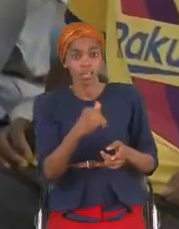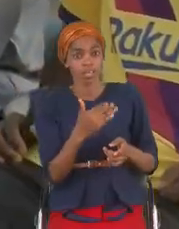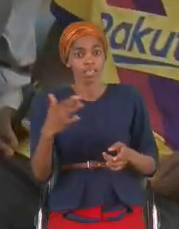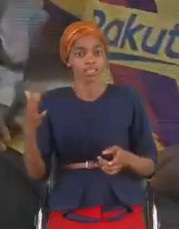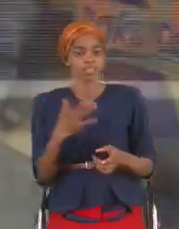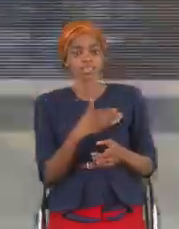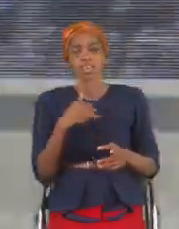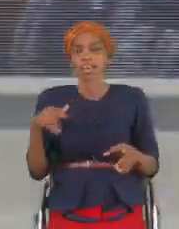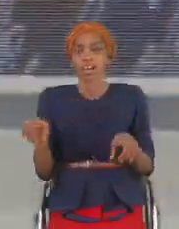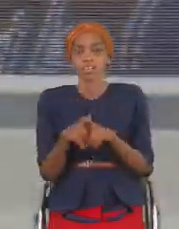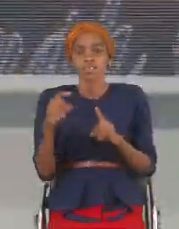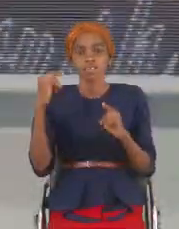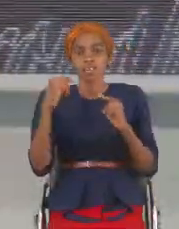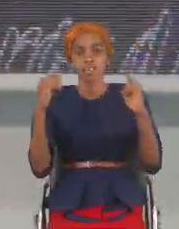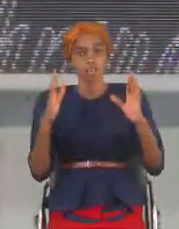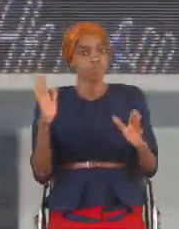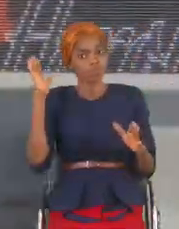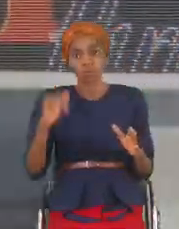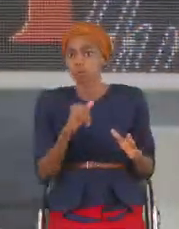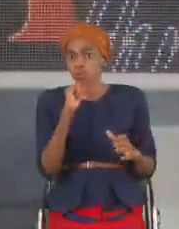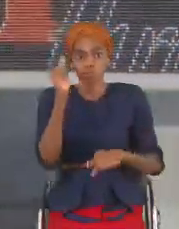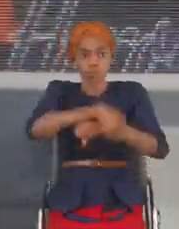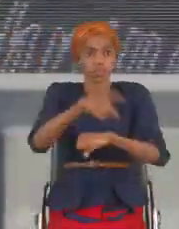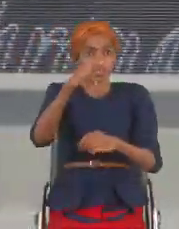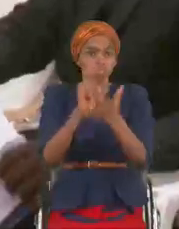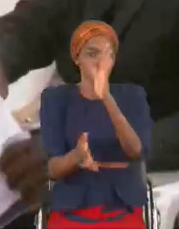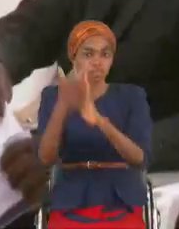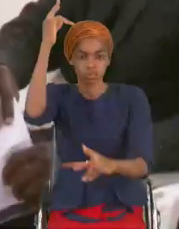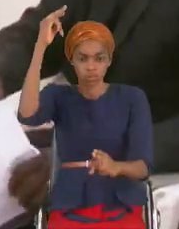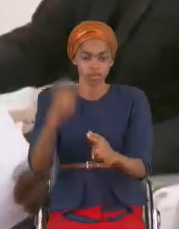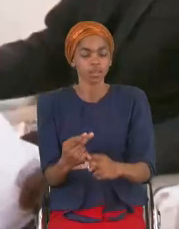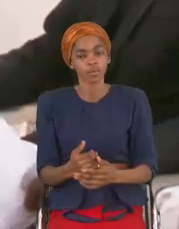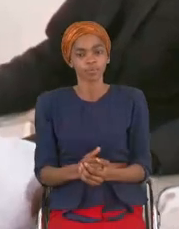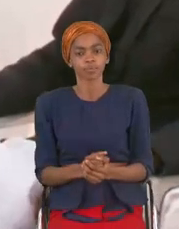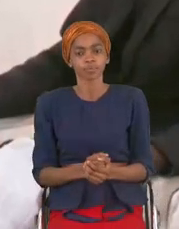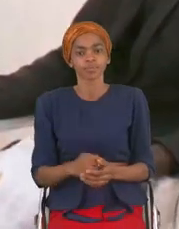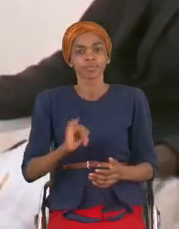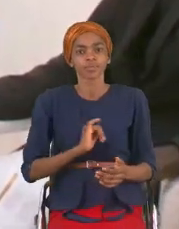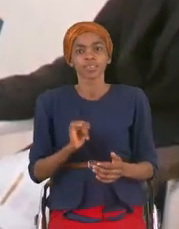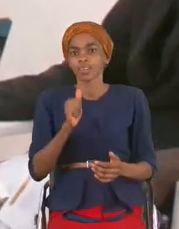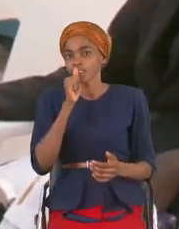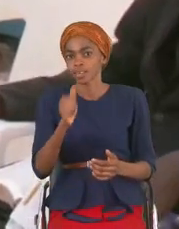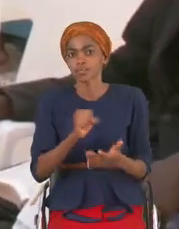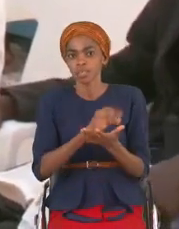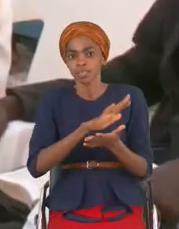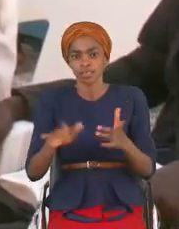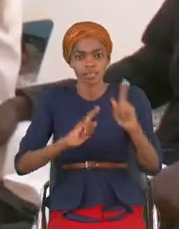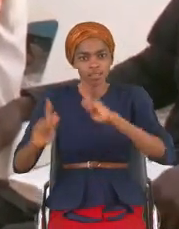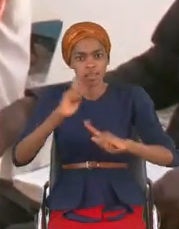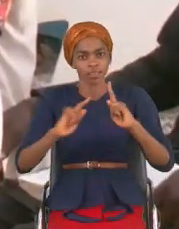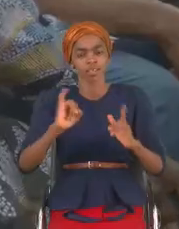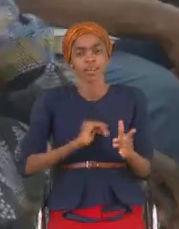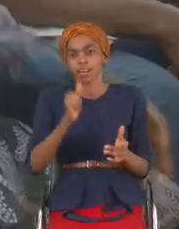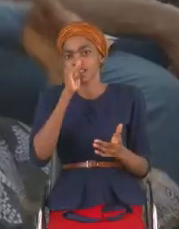the enemy will not be able to defeat you anymore. I am a saint. Say it